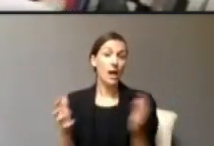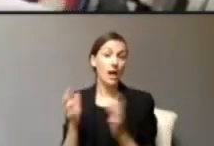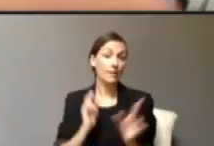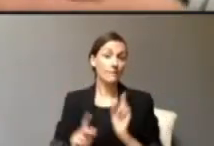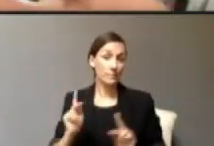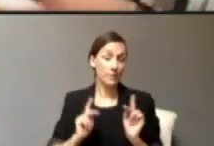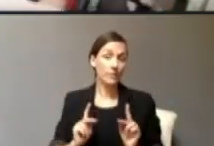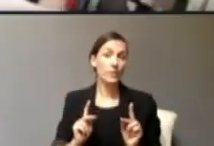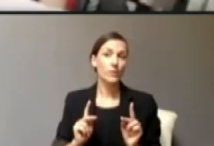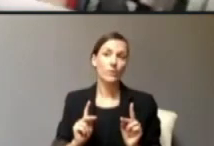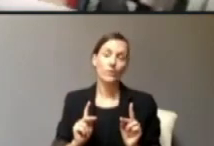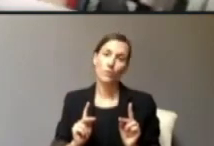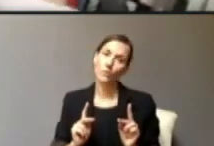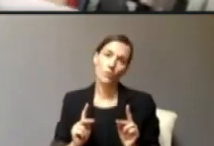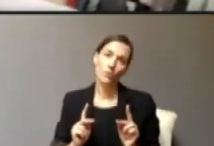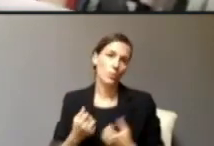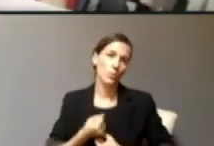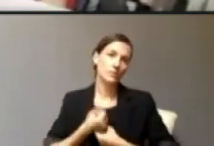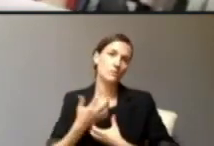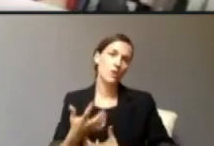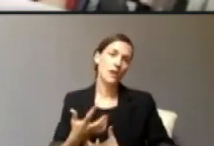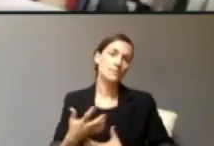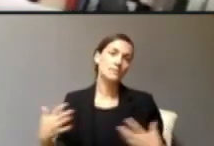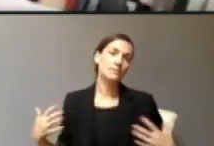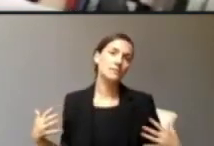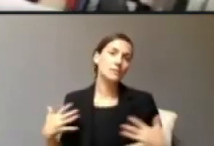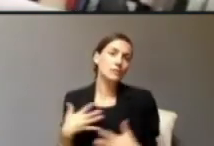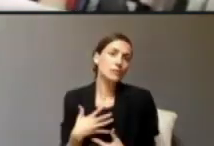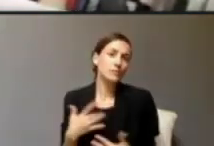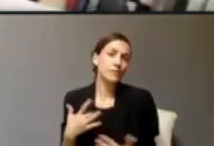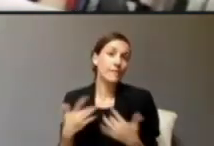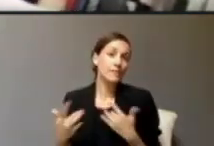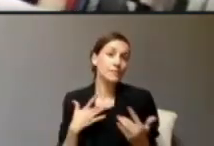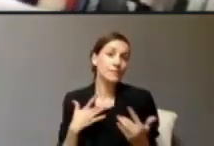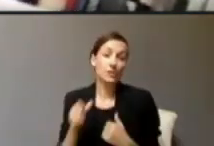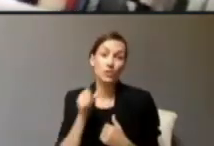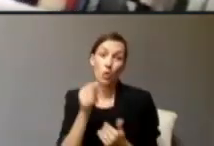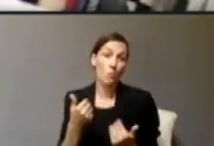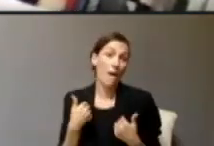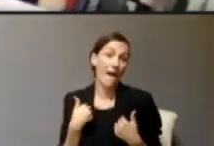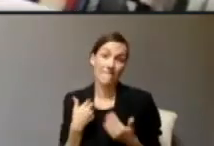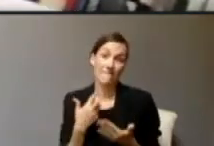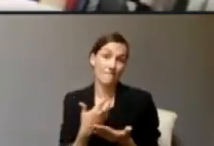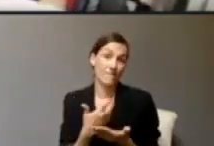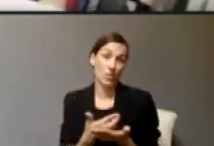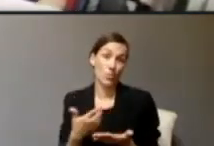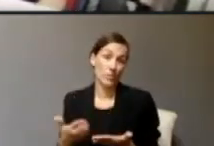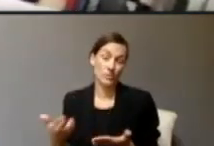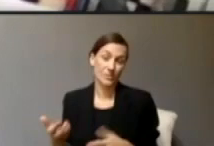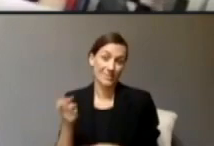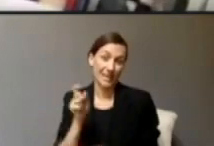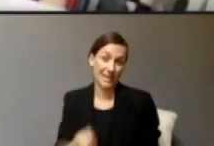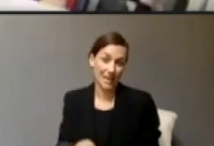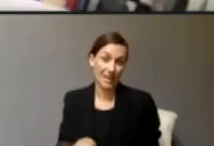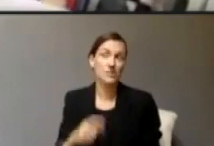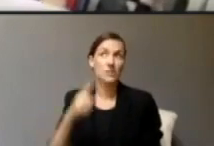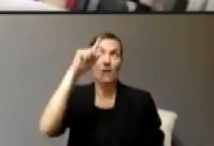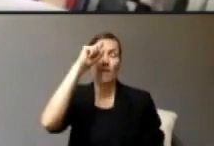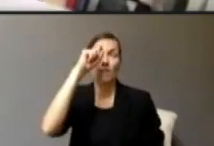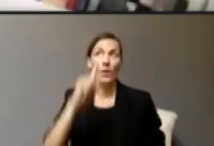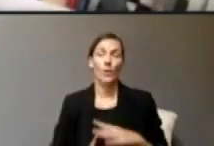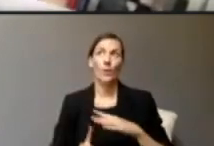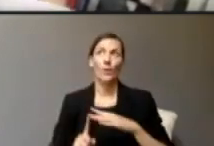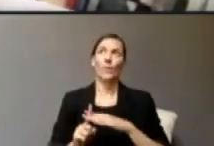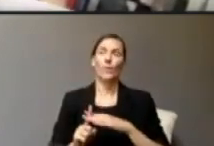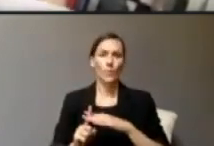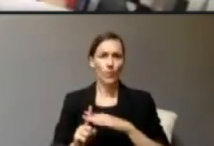people who express fear concerns about not having the resources they need. And what that brought to mind for me was in